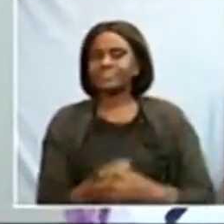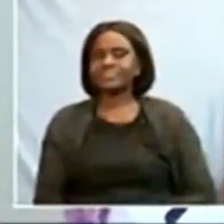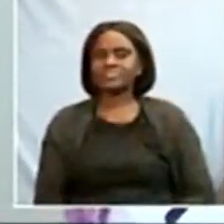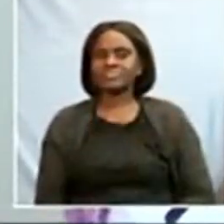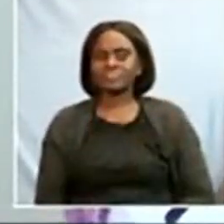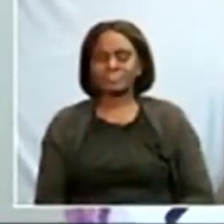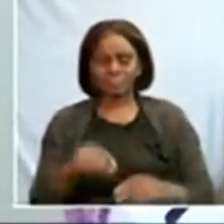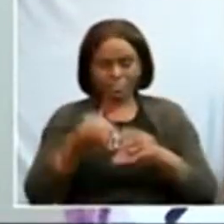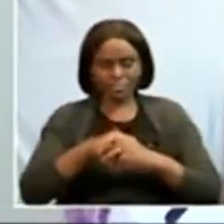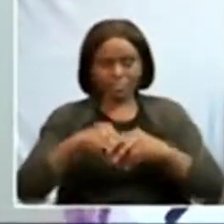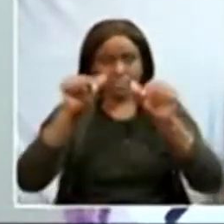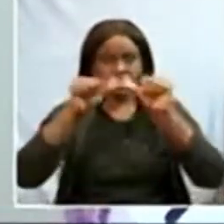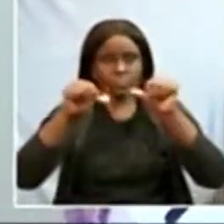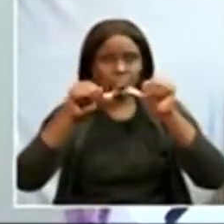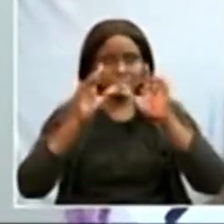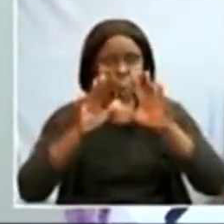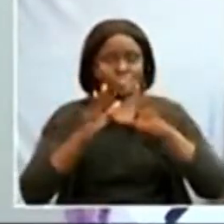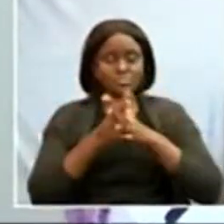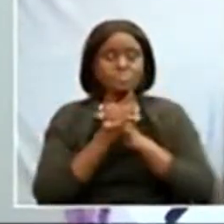Internal auditor,